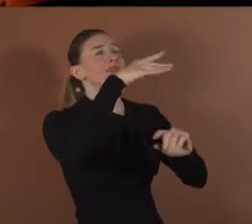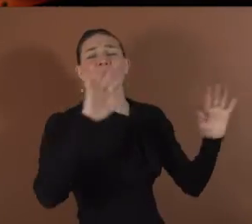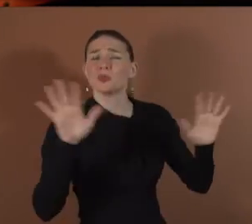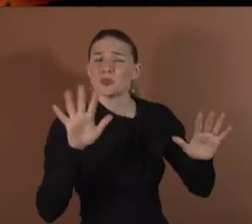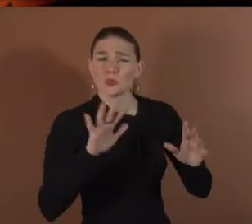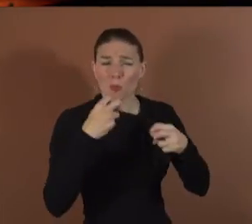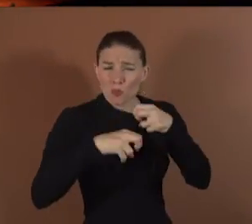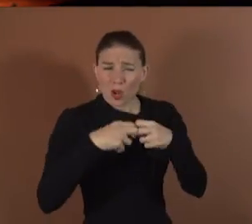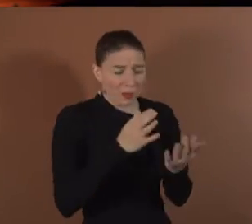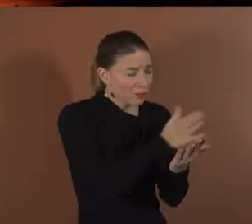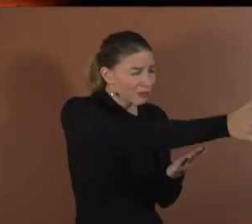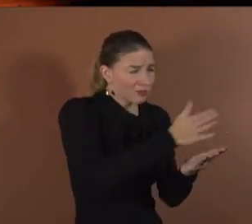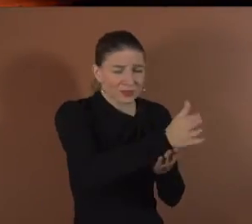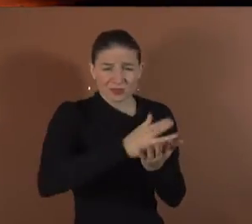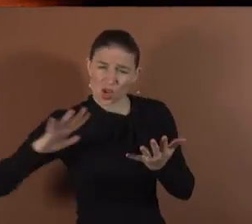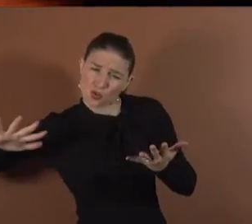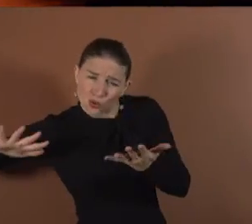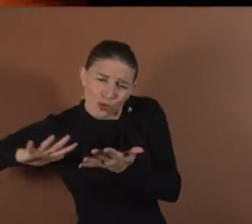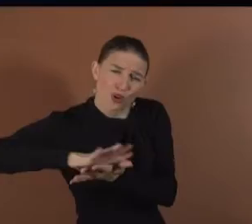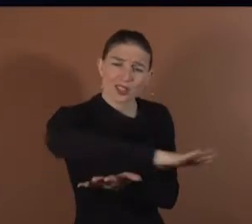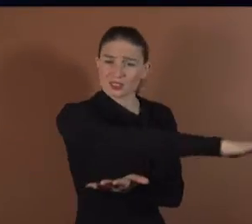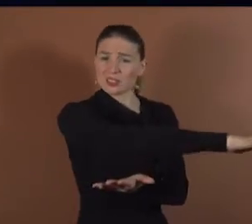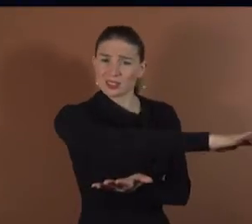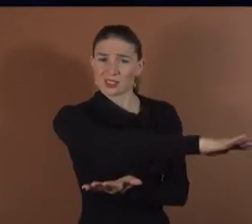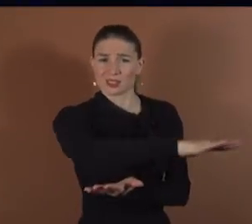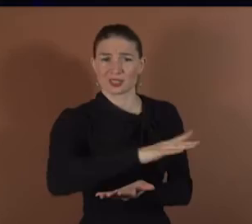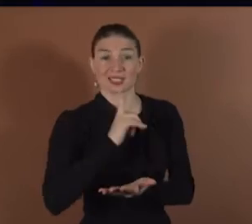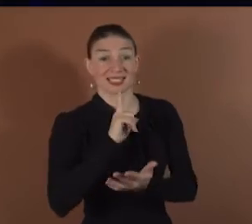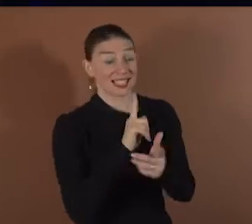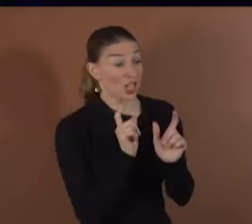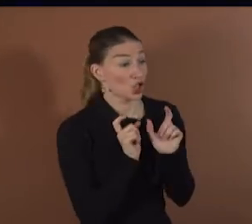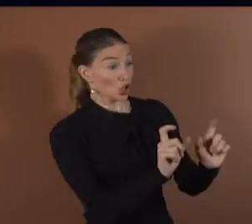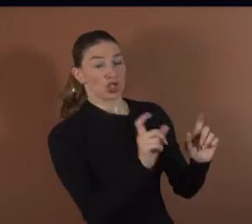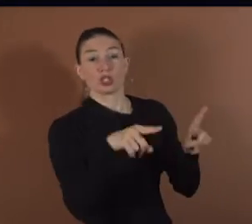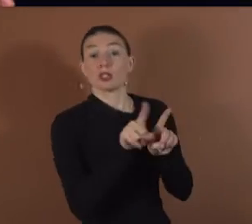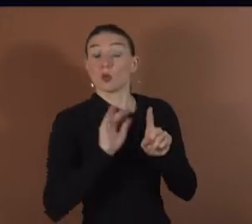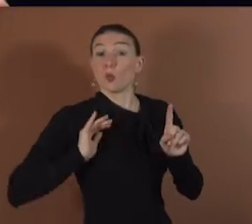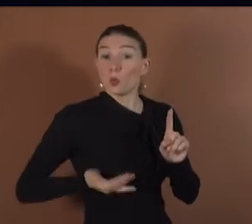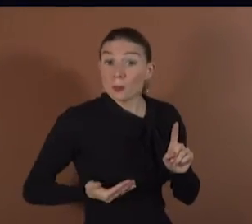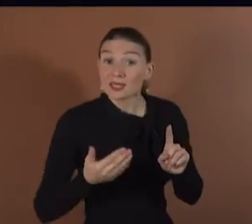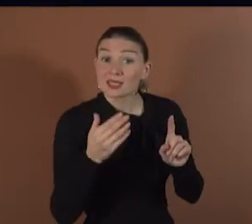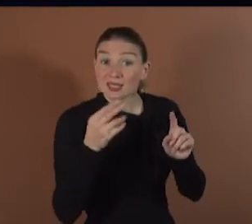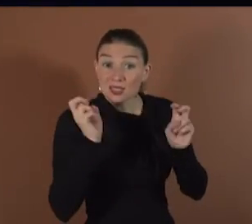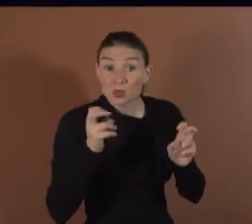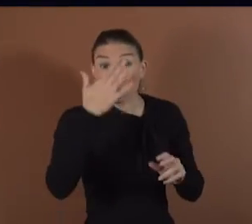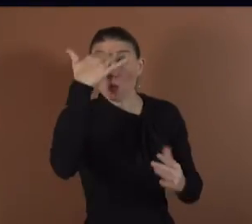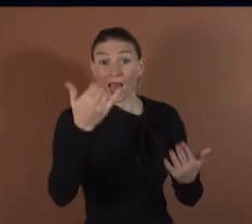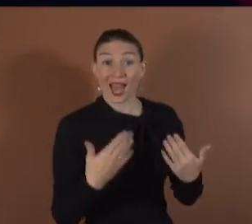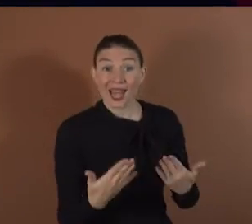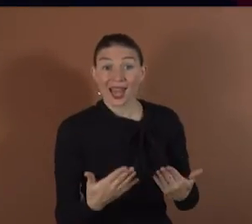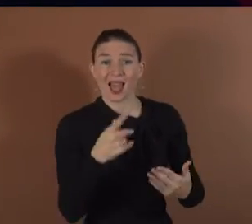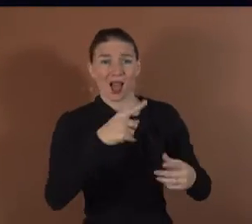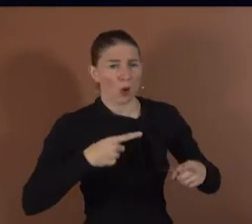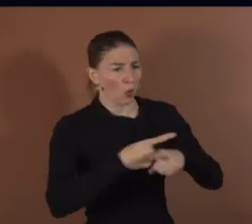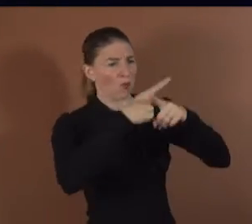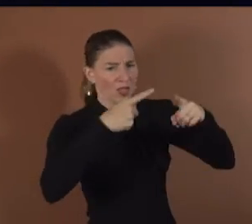of the economy, of peace and security. It's a women's issue, because we know that climate change is already driving up conflict, and when